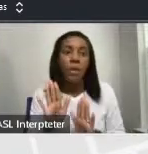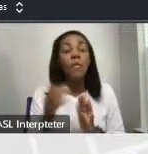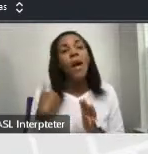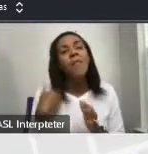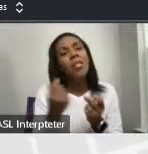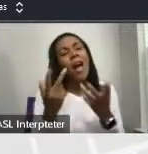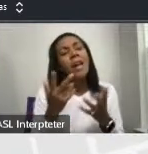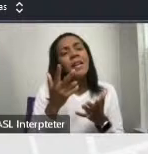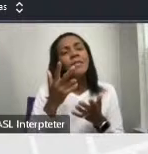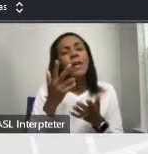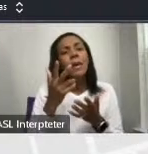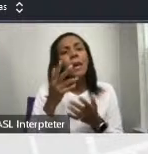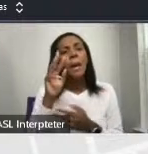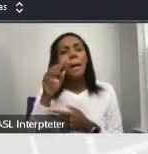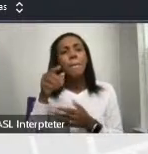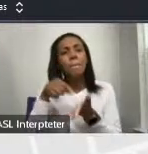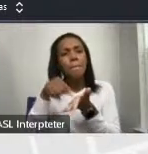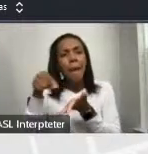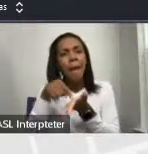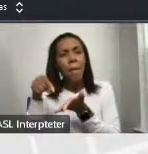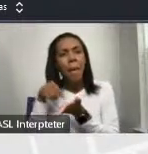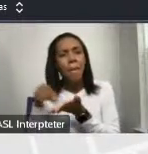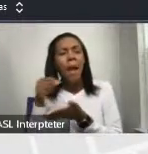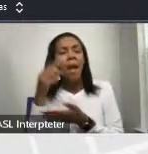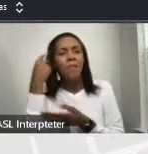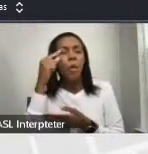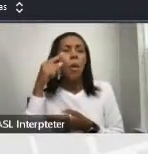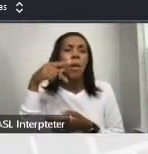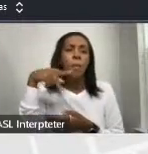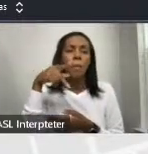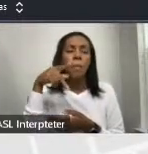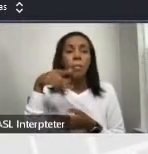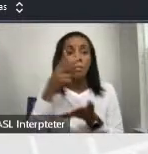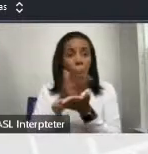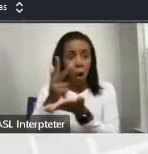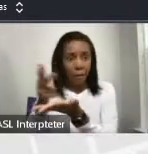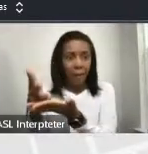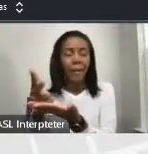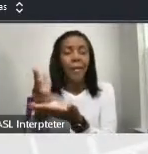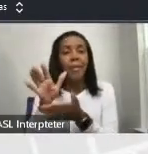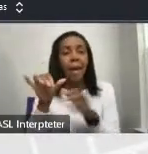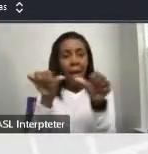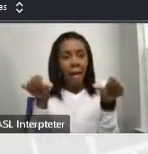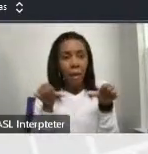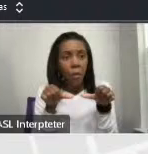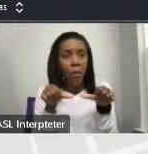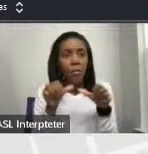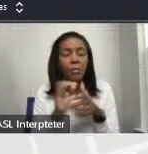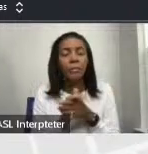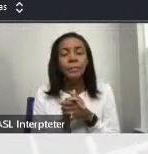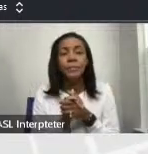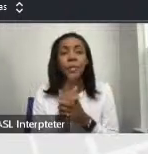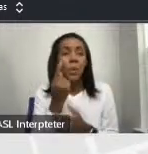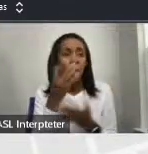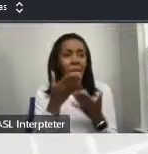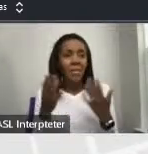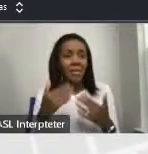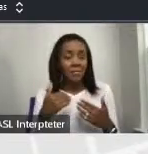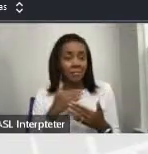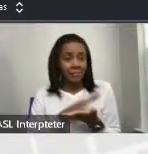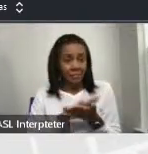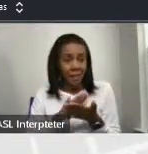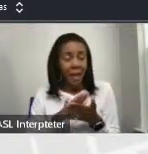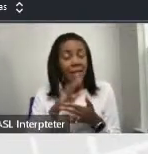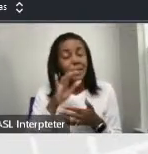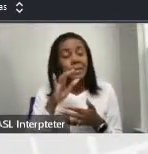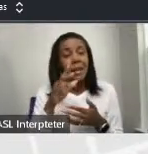metered parking in the area. And one of the things that's nice about, I think, park visitors using that